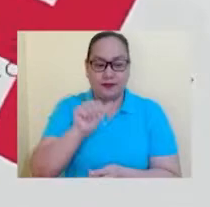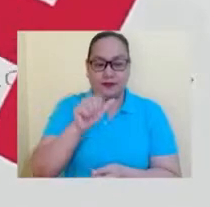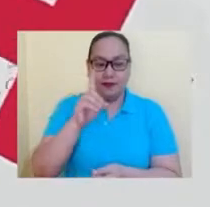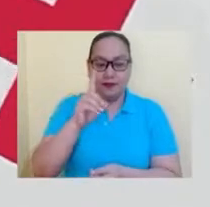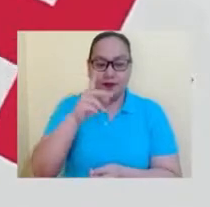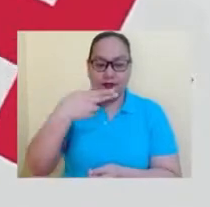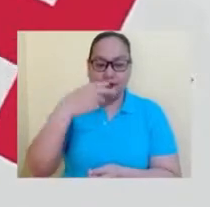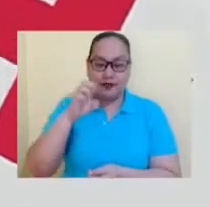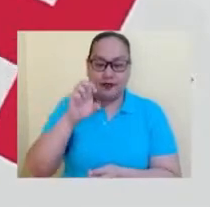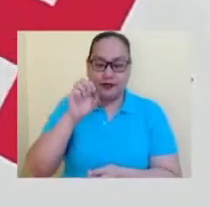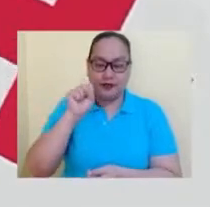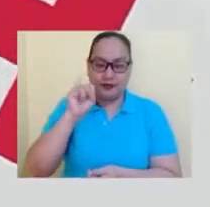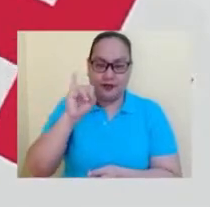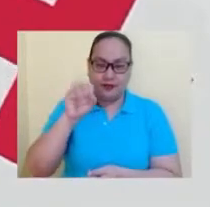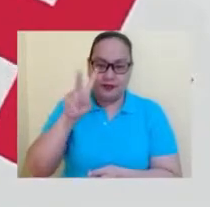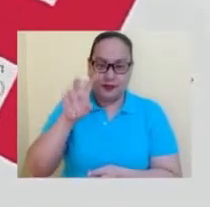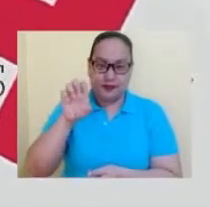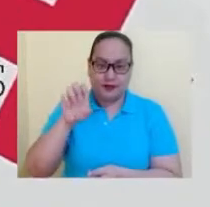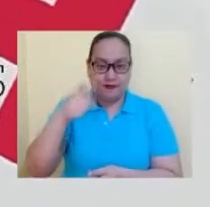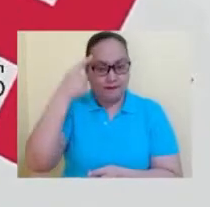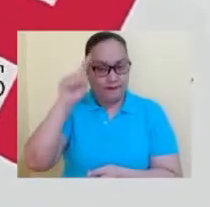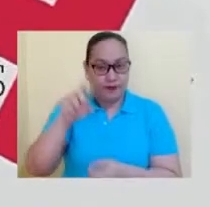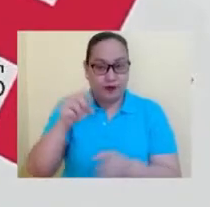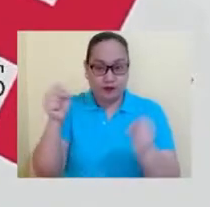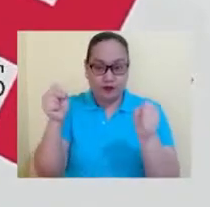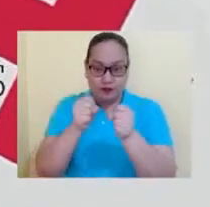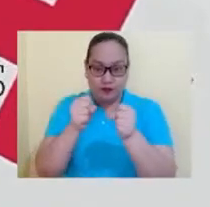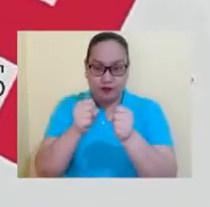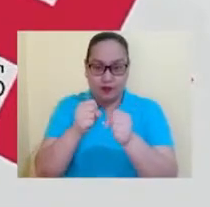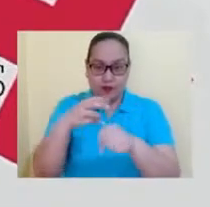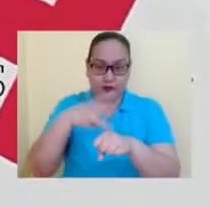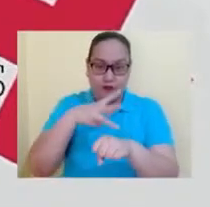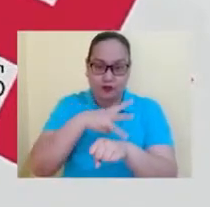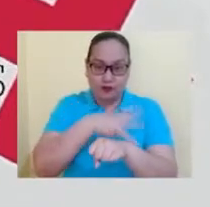Adhesive dressings are used mainly for small wounds.